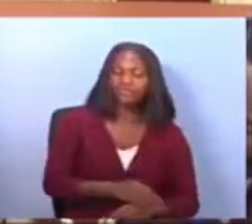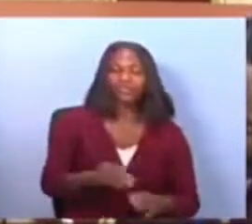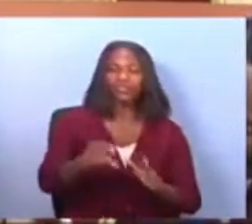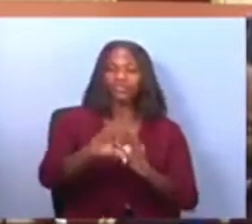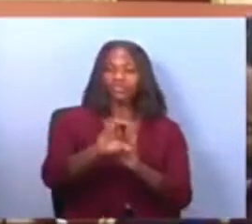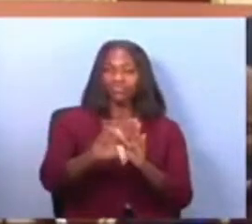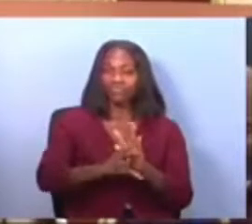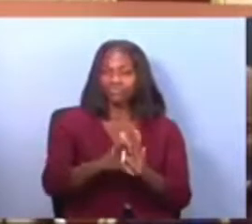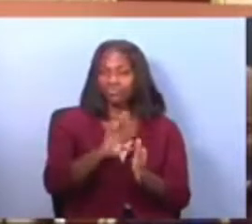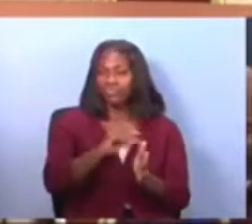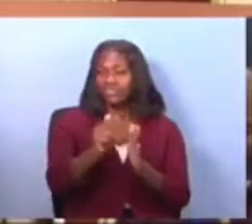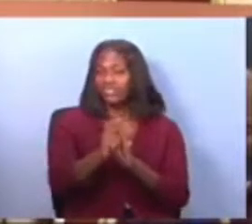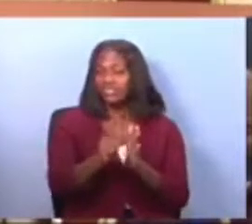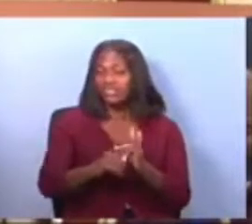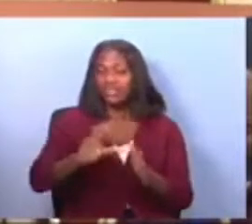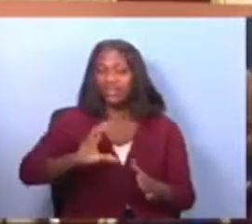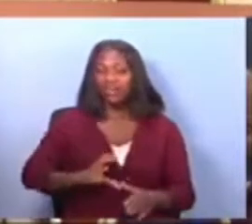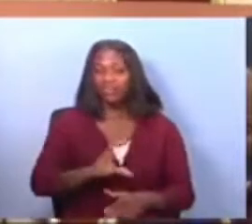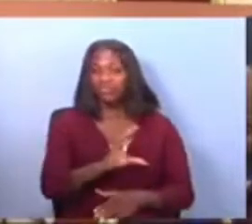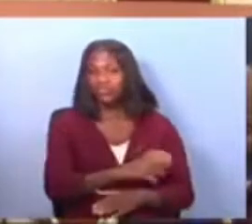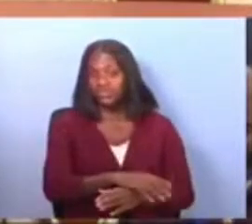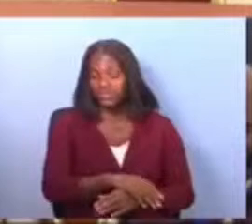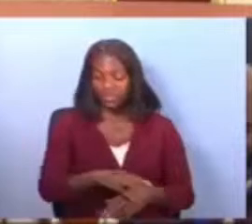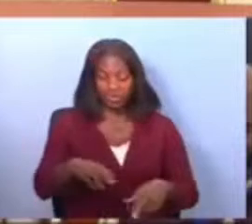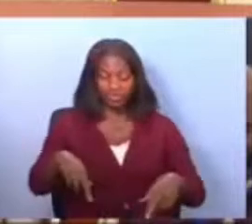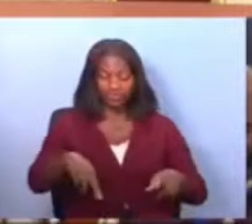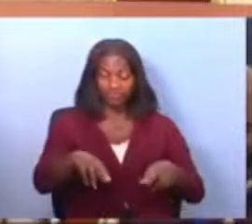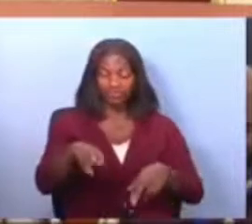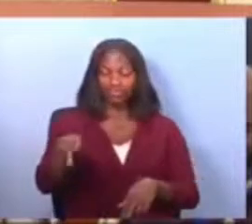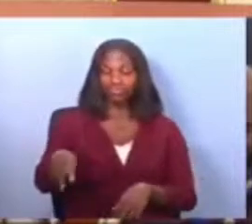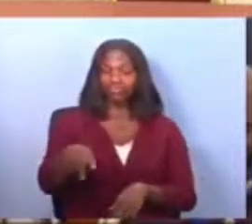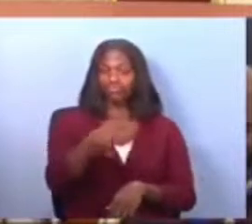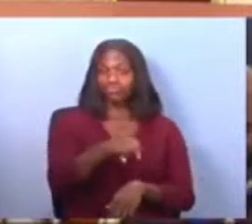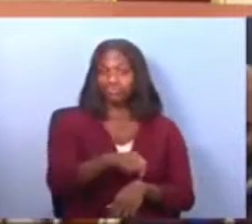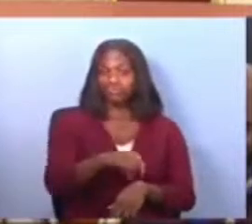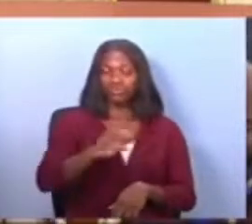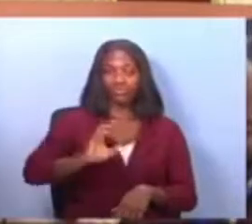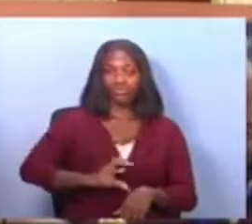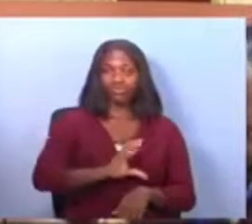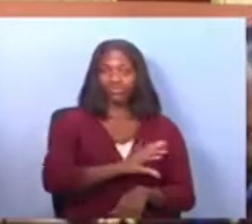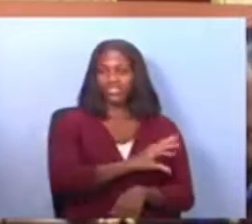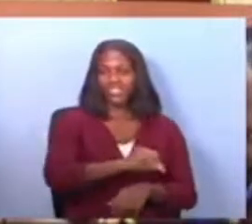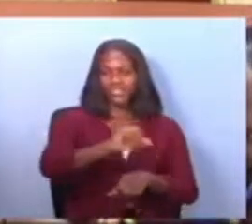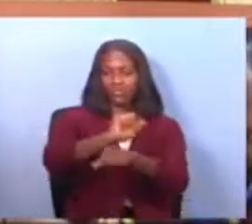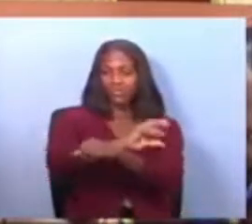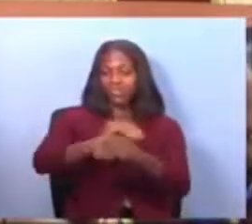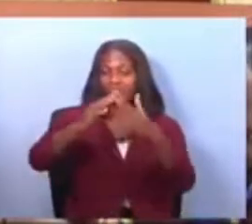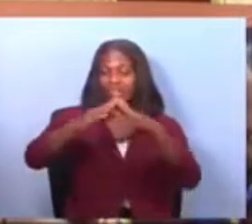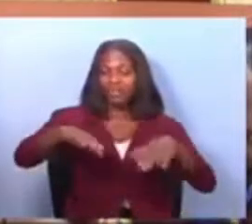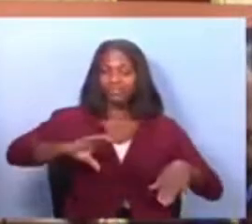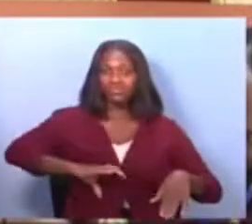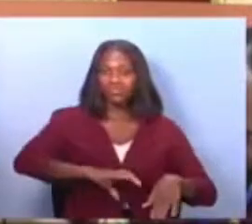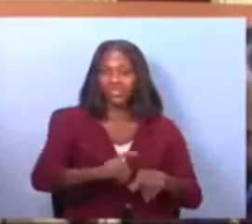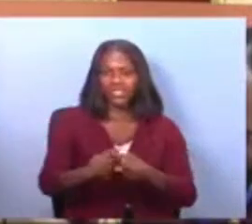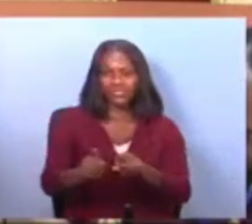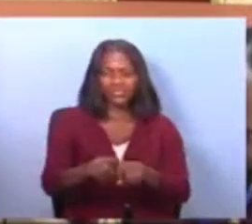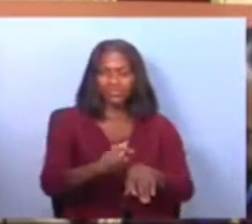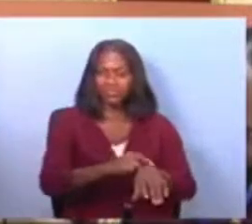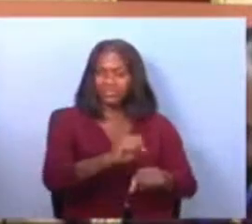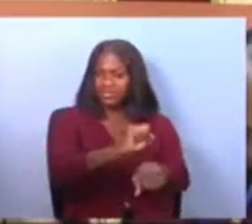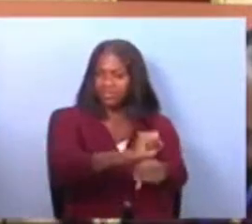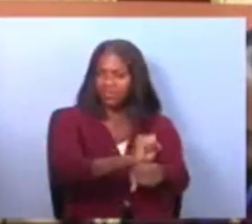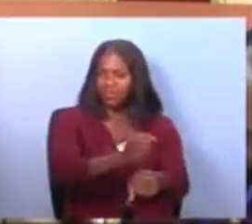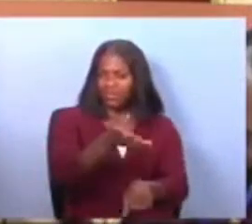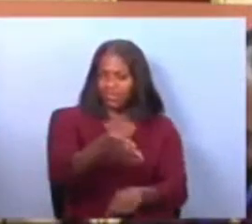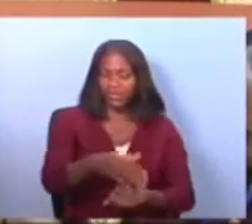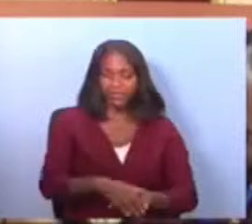Legal Committee, the Roads and Transport Committee, and the Works and Housing Committee at various times. He was